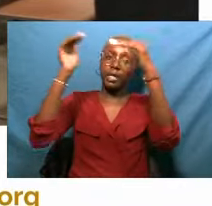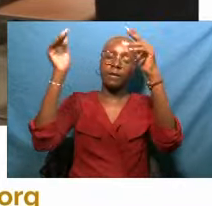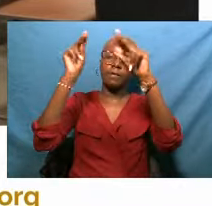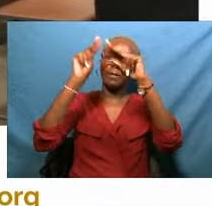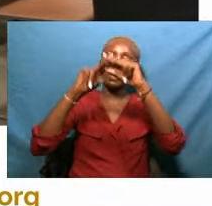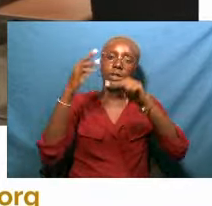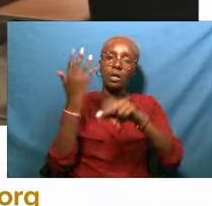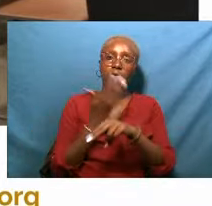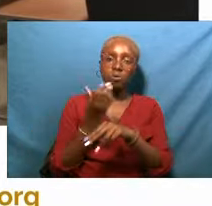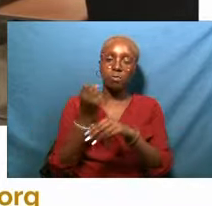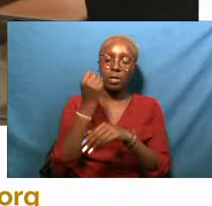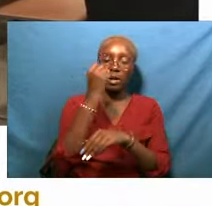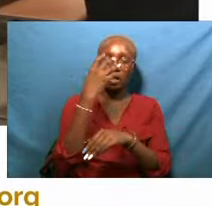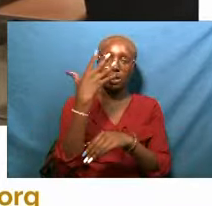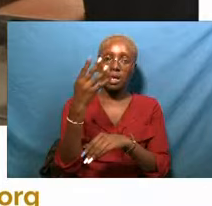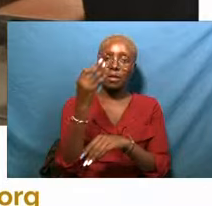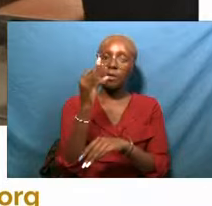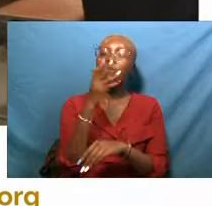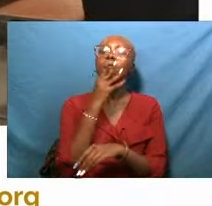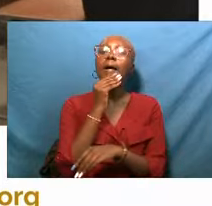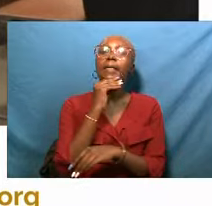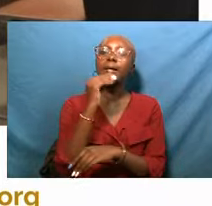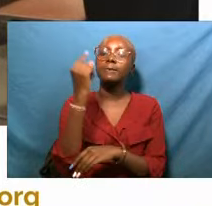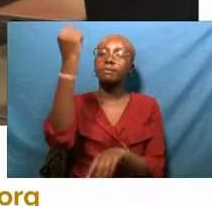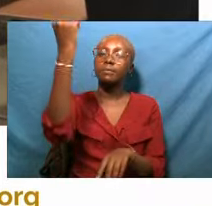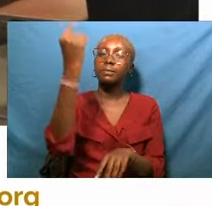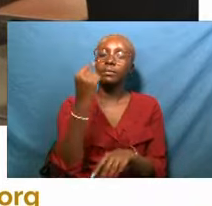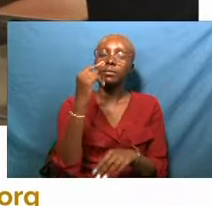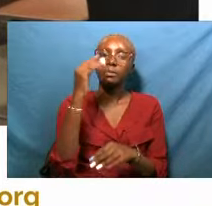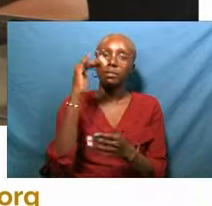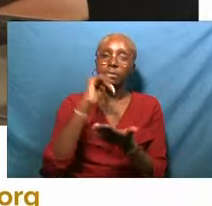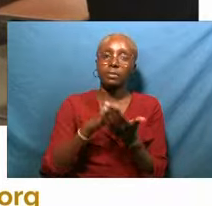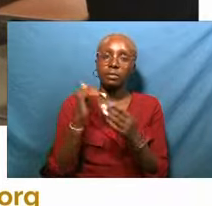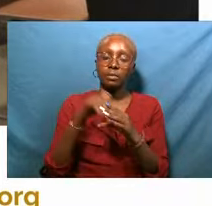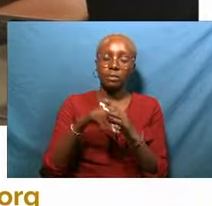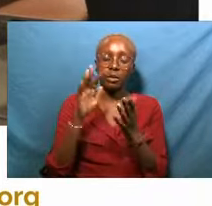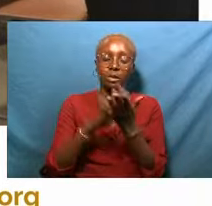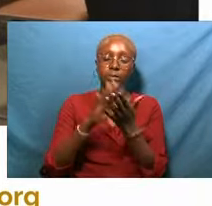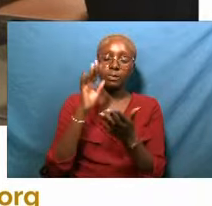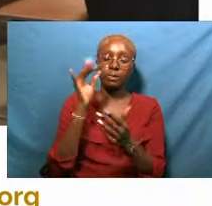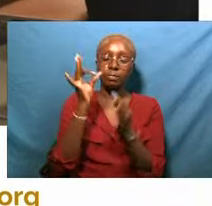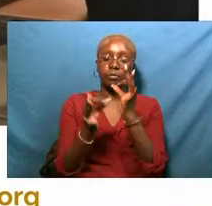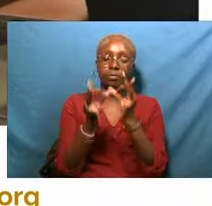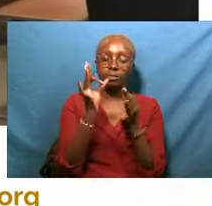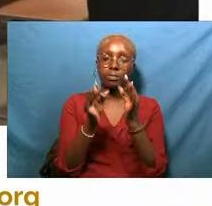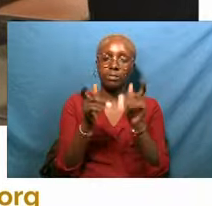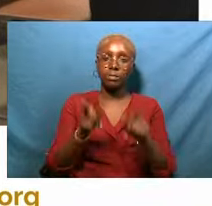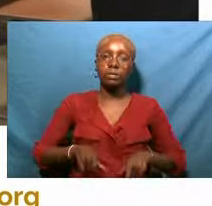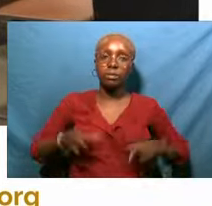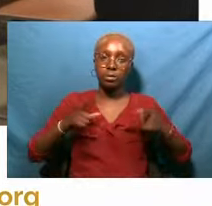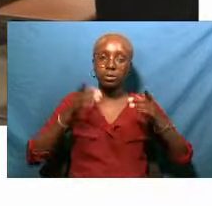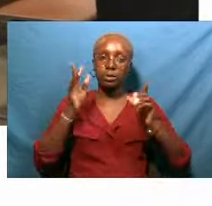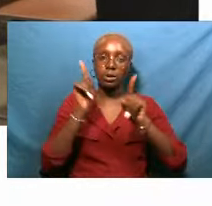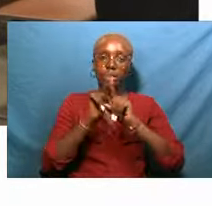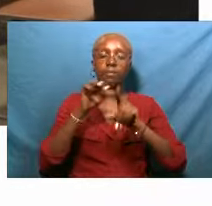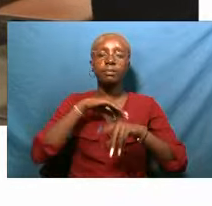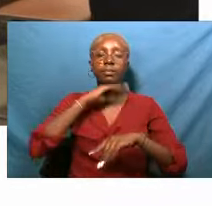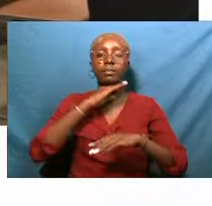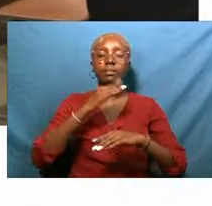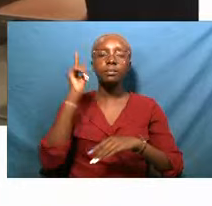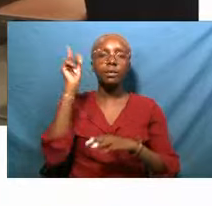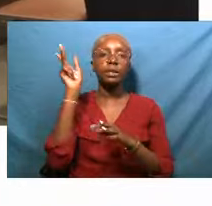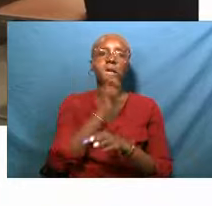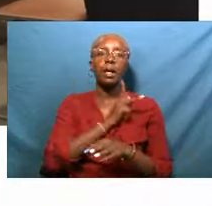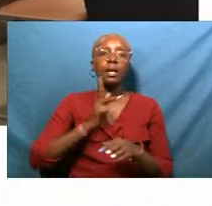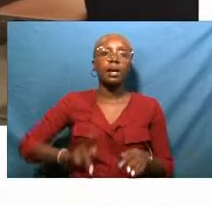is seated at the right hand of the Father. He will come again in glory to judge the living and the dead, and his kingdom